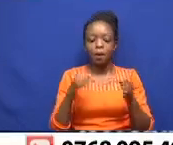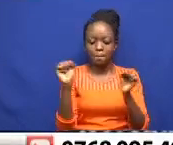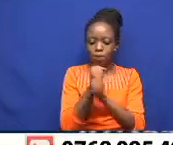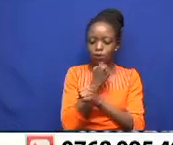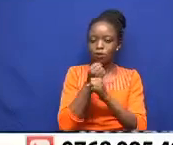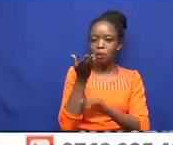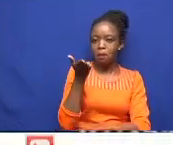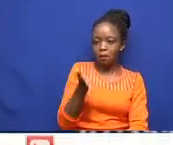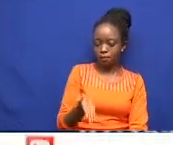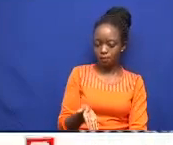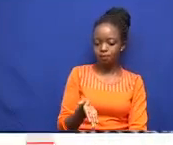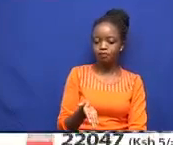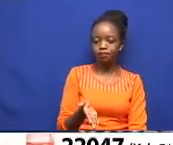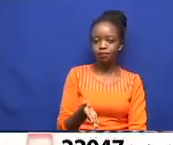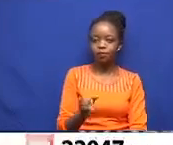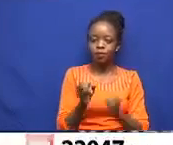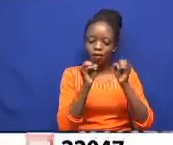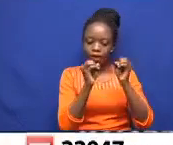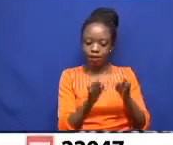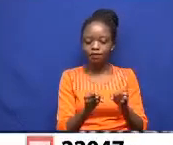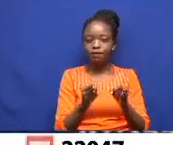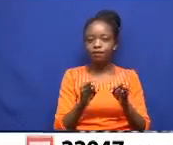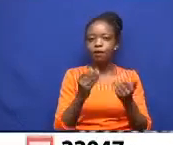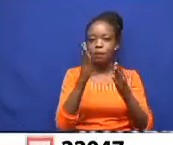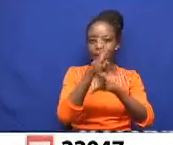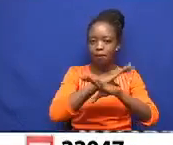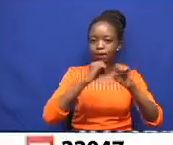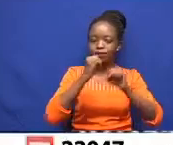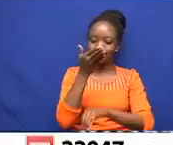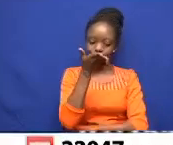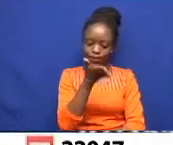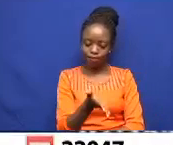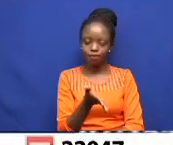here if it was more accessible.